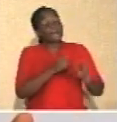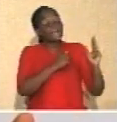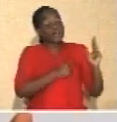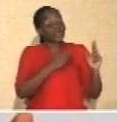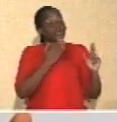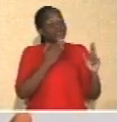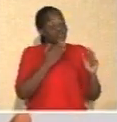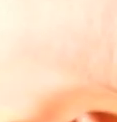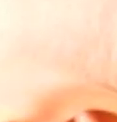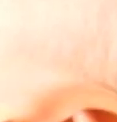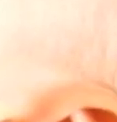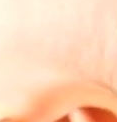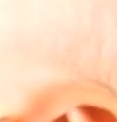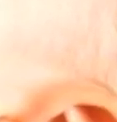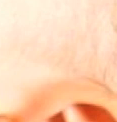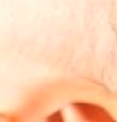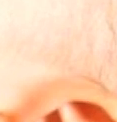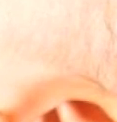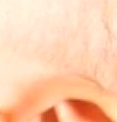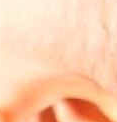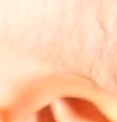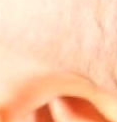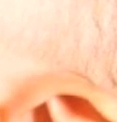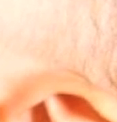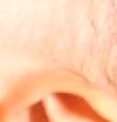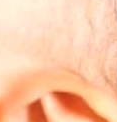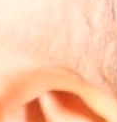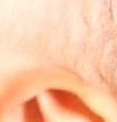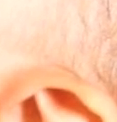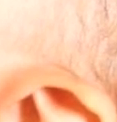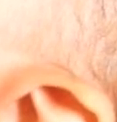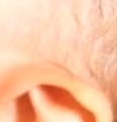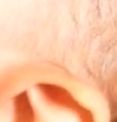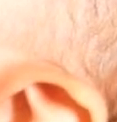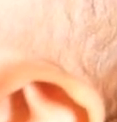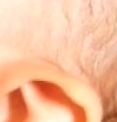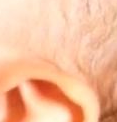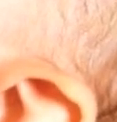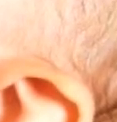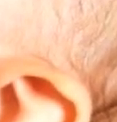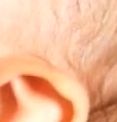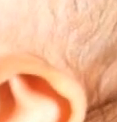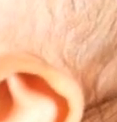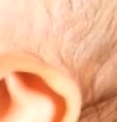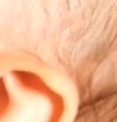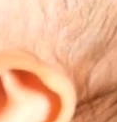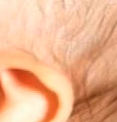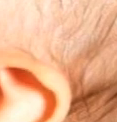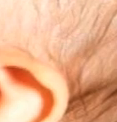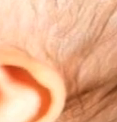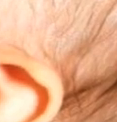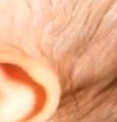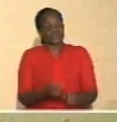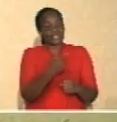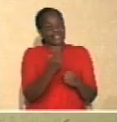continue to breastfeed. Montlowiwa added that discontinuing breastfeeding after testing positive is removing another form